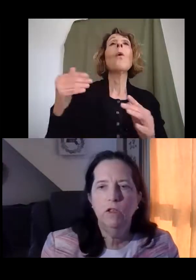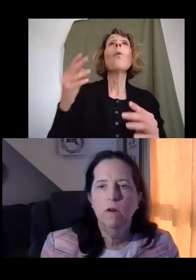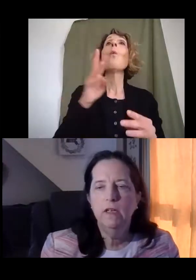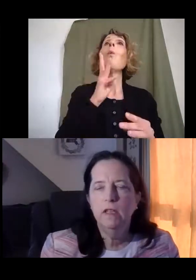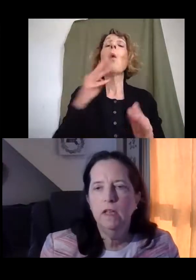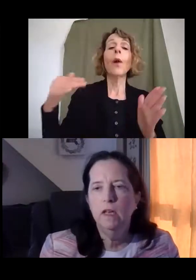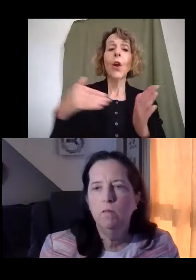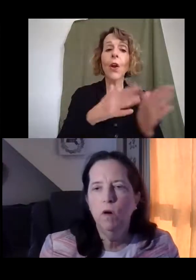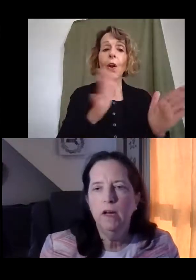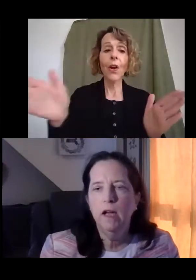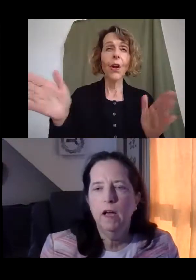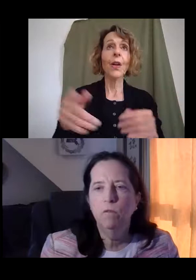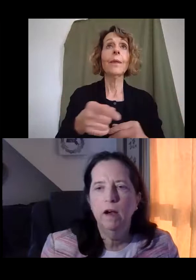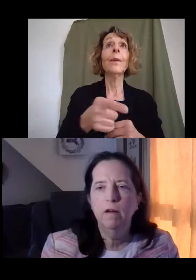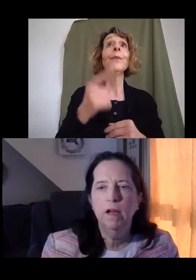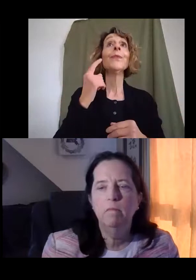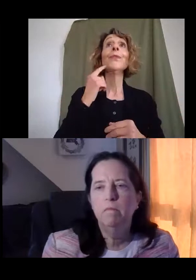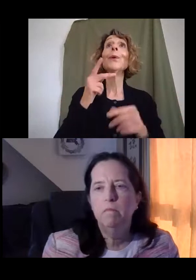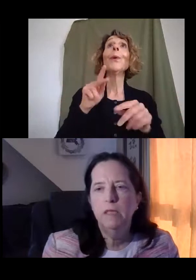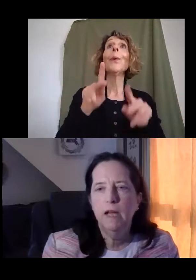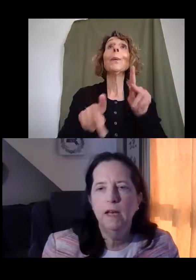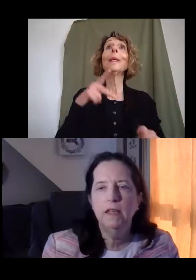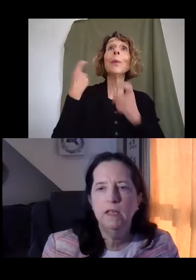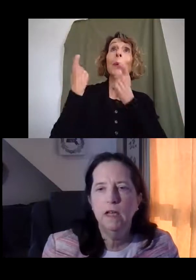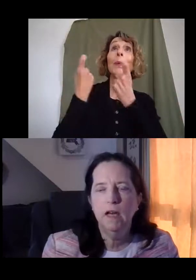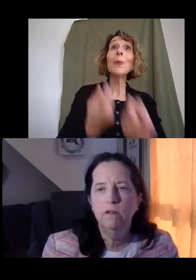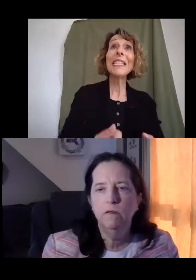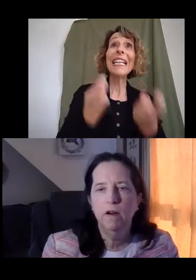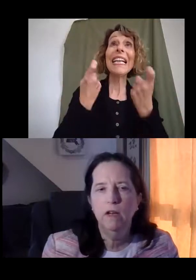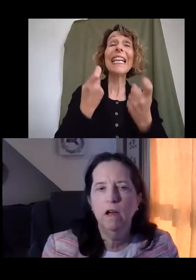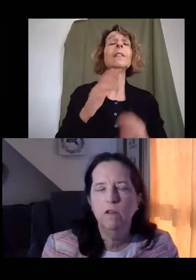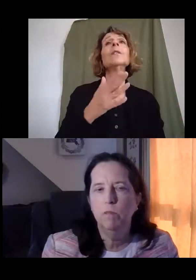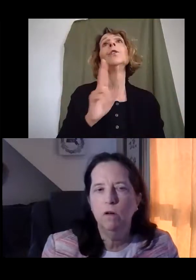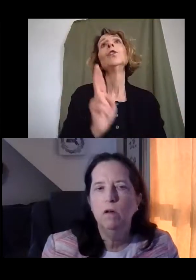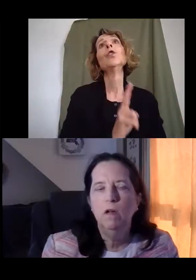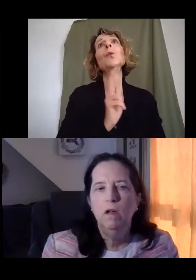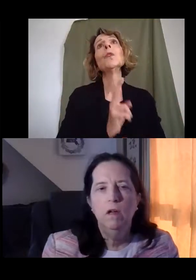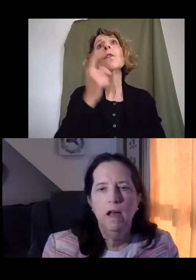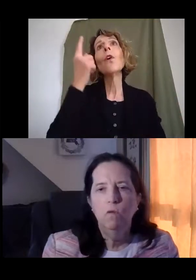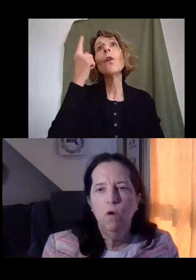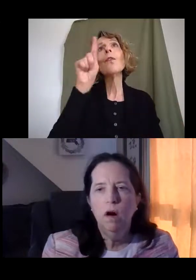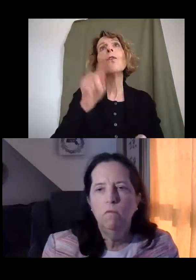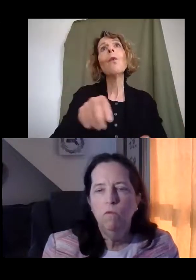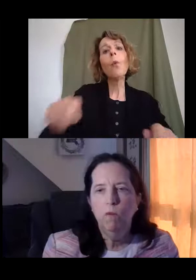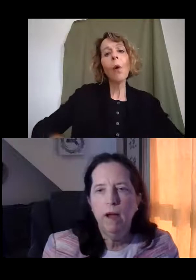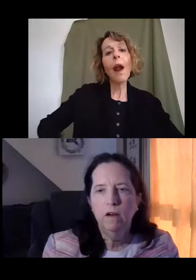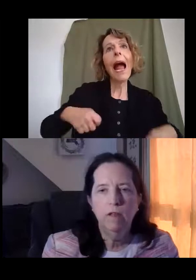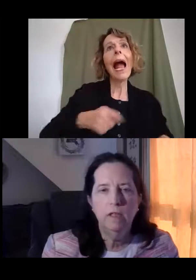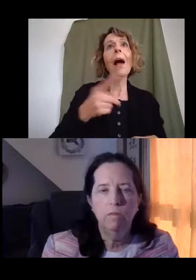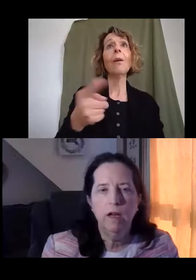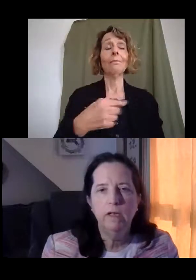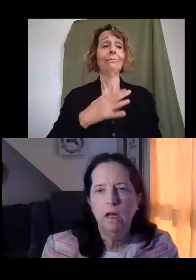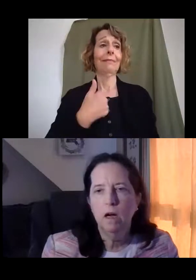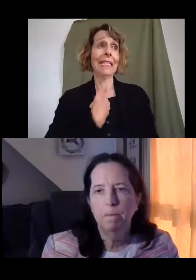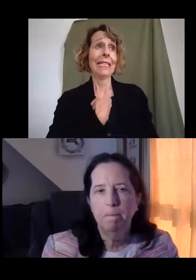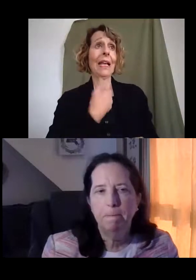when I was going to the T in the morning. I'd wear them standing at the T, and I was very comfortable and warm while waiting for the